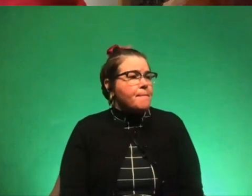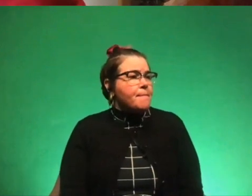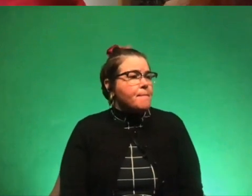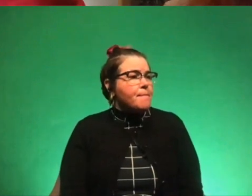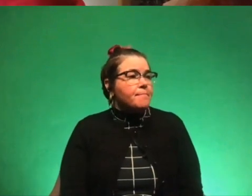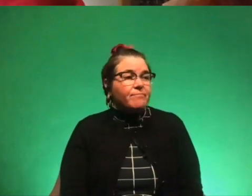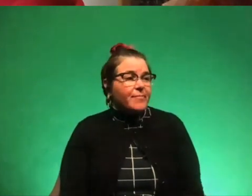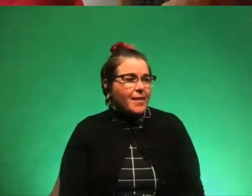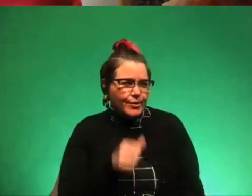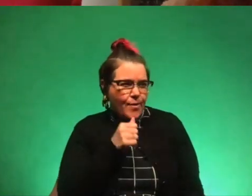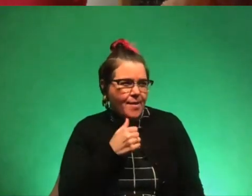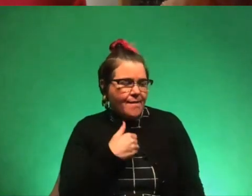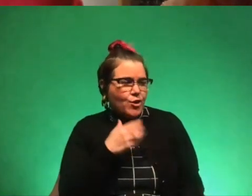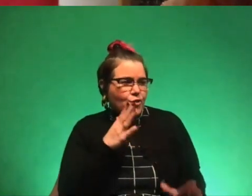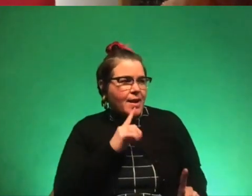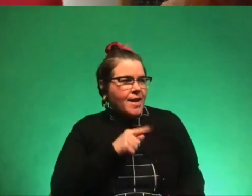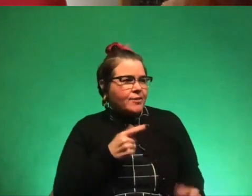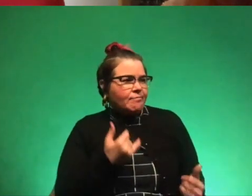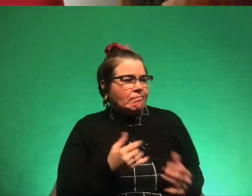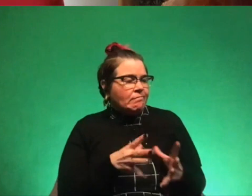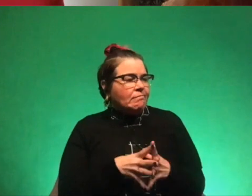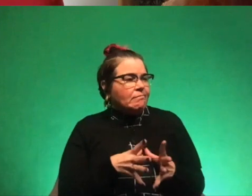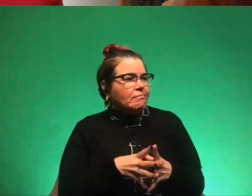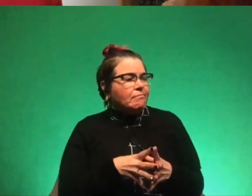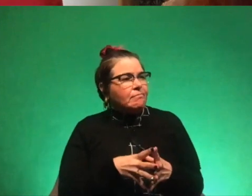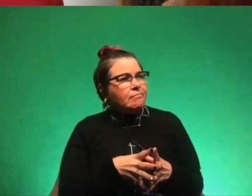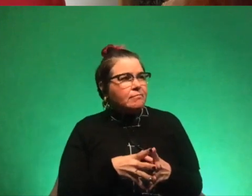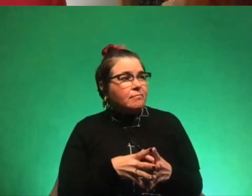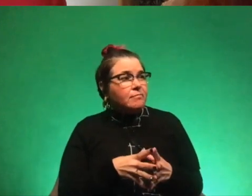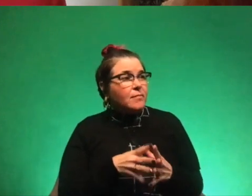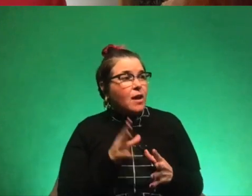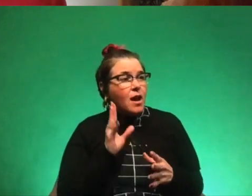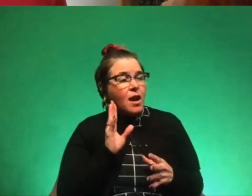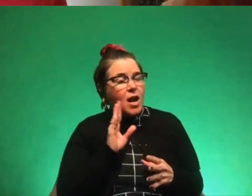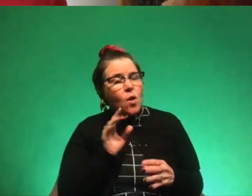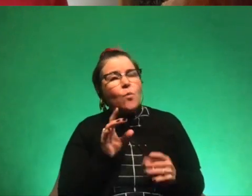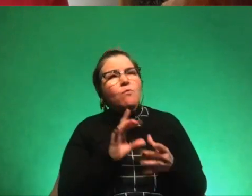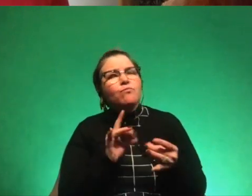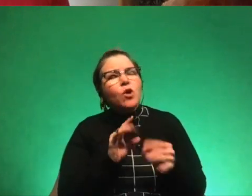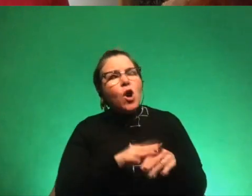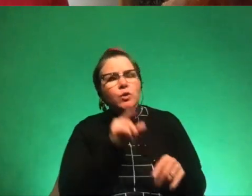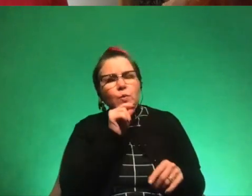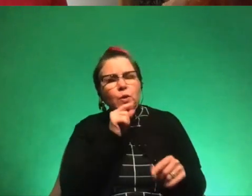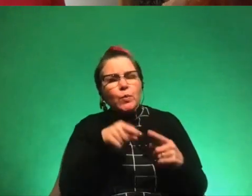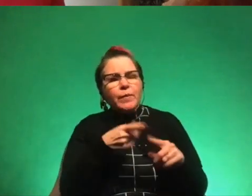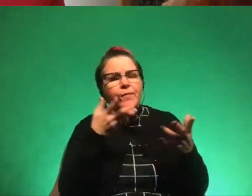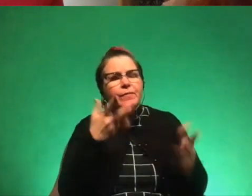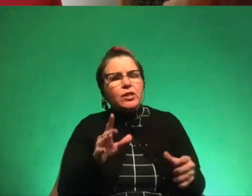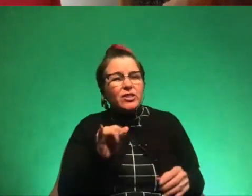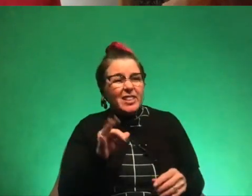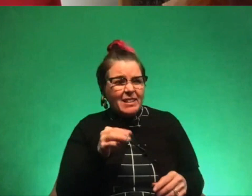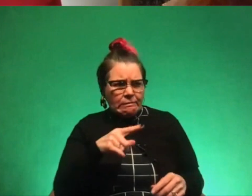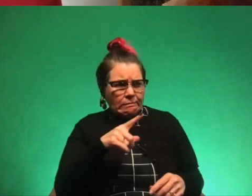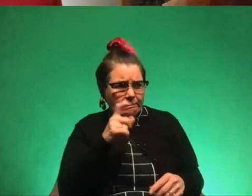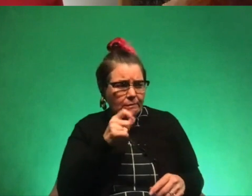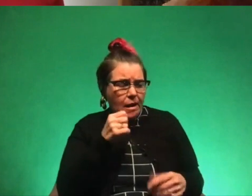I don't have a really good answer for that at the moment. But I will throw some links up on Twitter after I'm done with this for questions that I don't know or that I'll provide